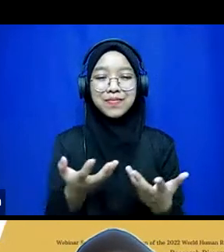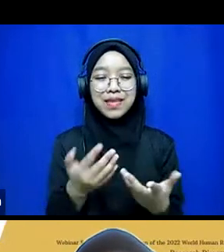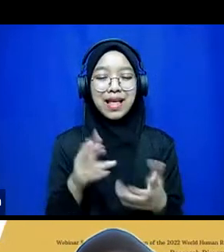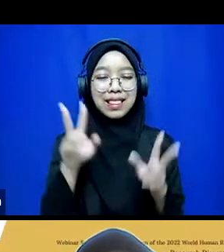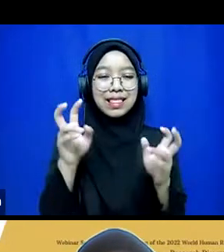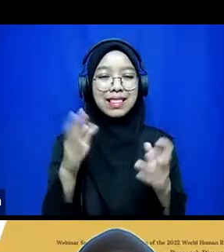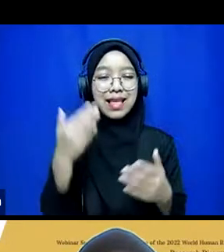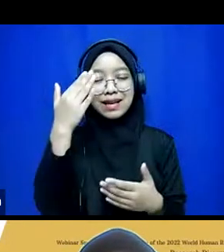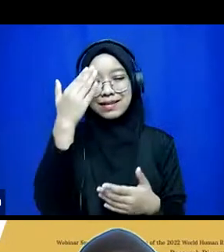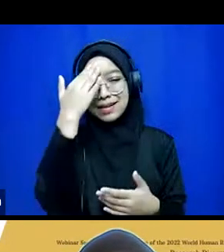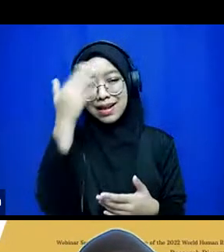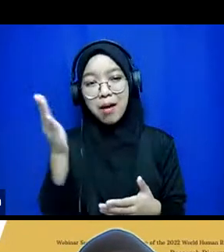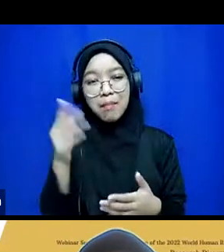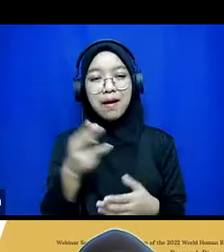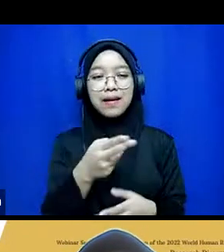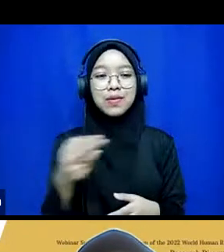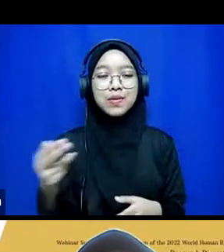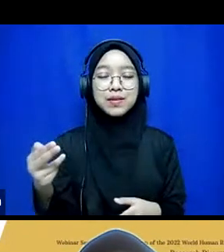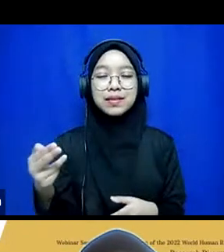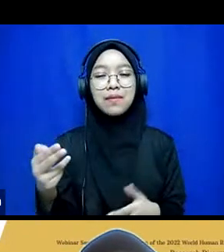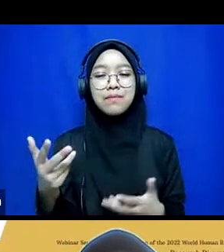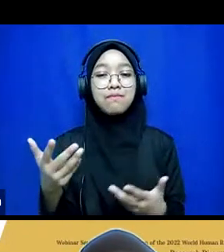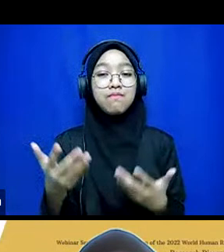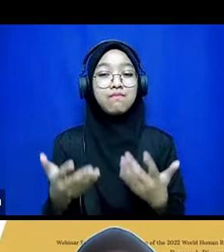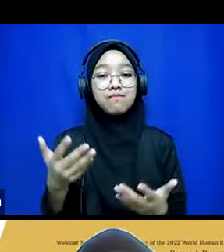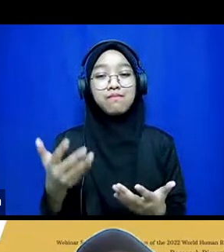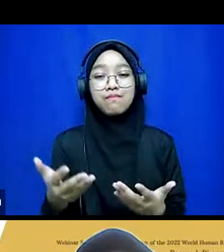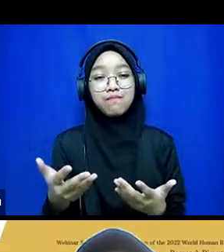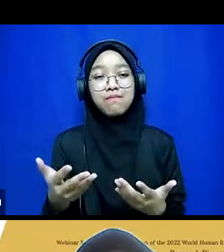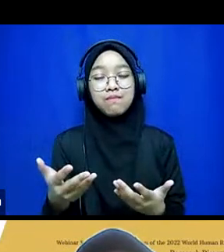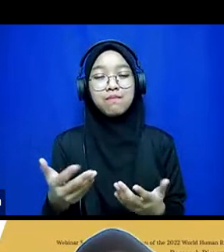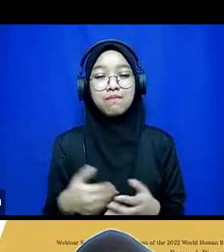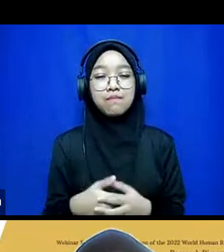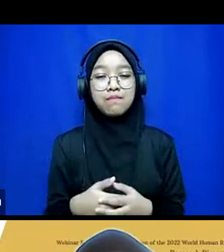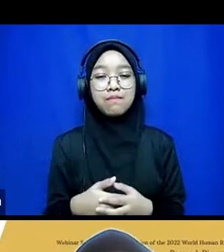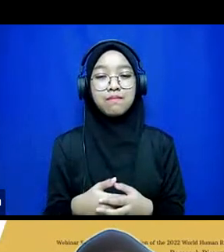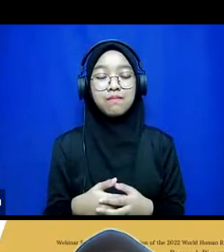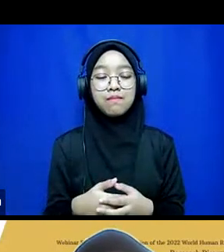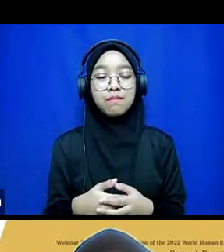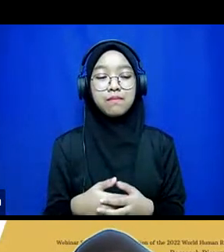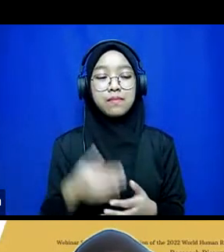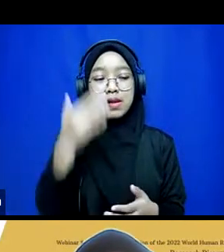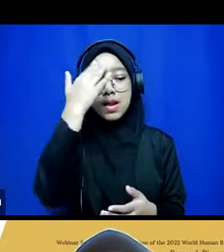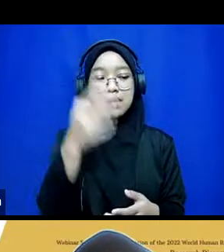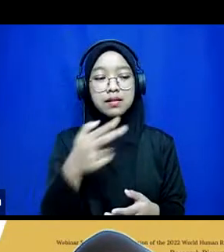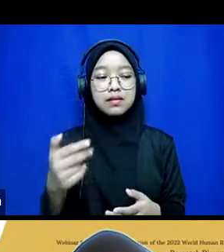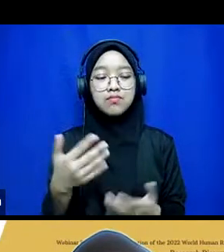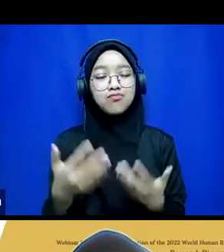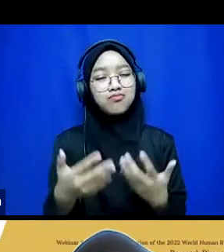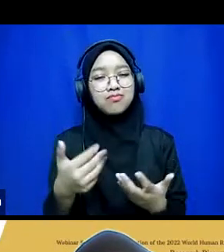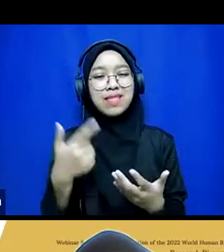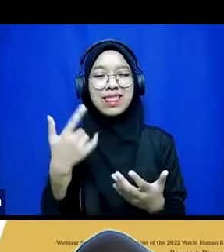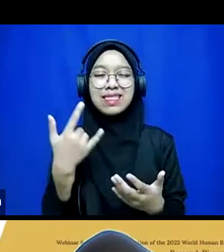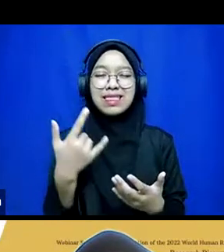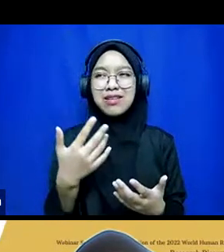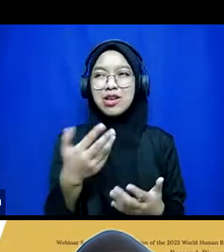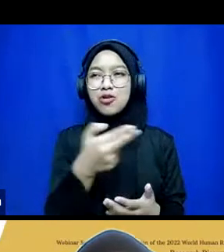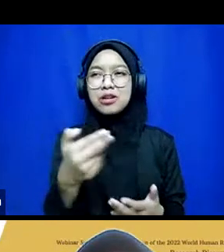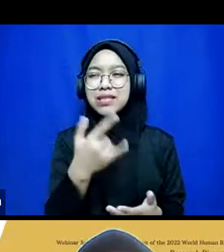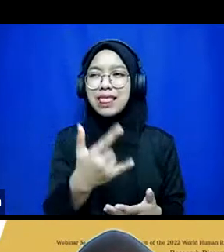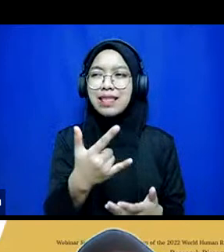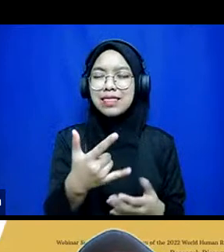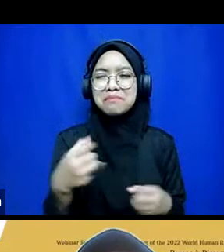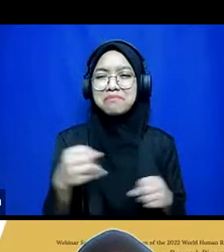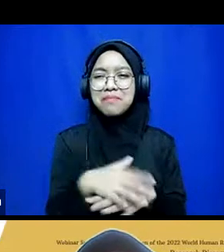Indonesia may be retaining the death penalty, and I'll leave speakers from Indonesia to